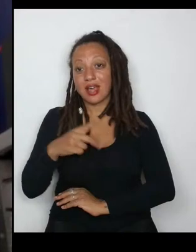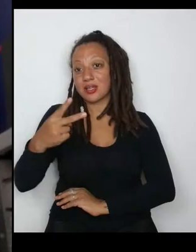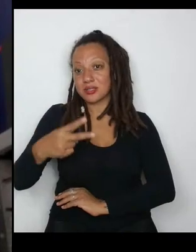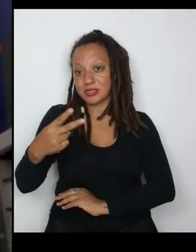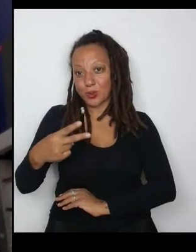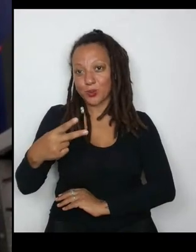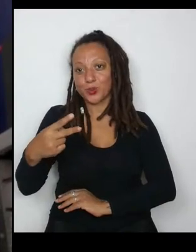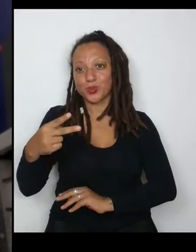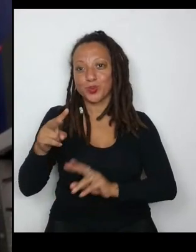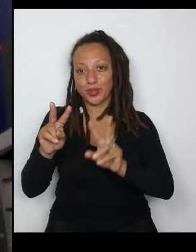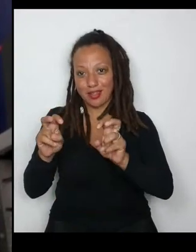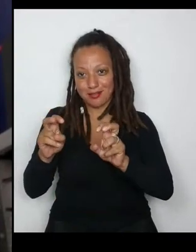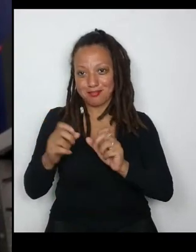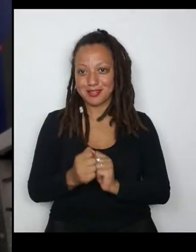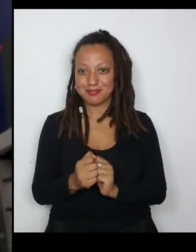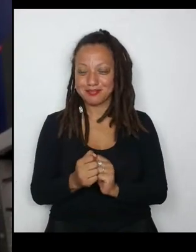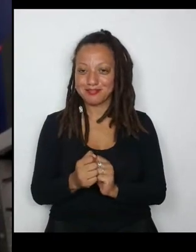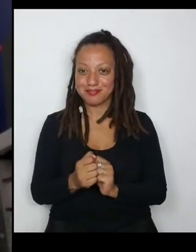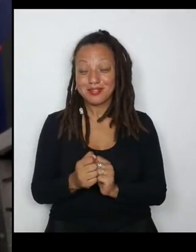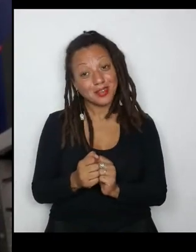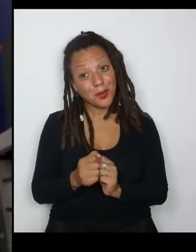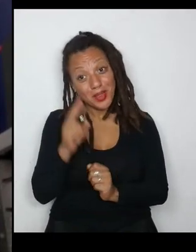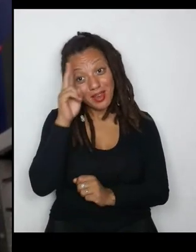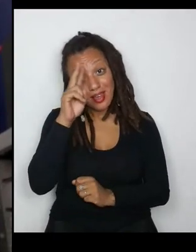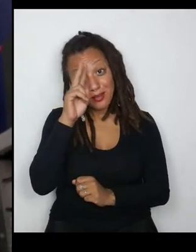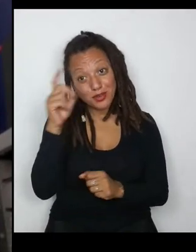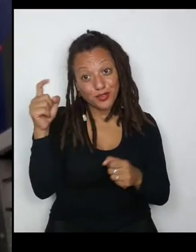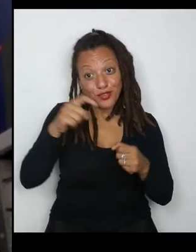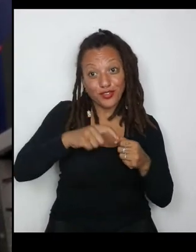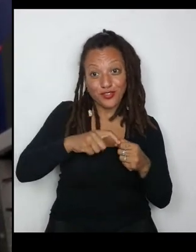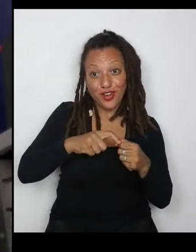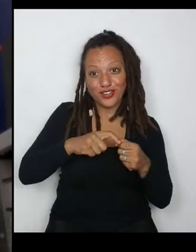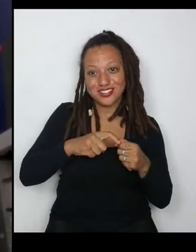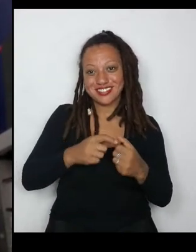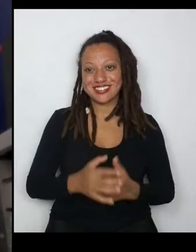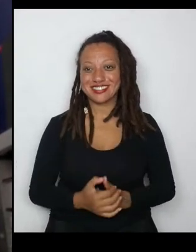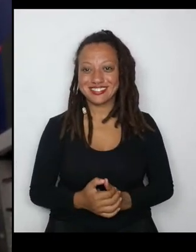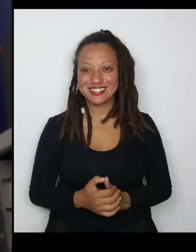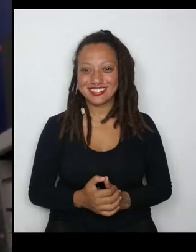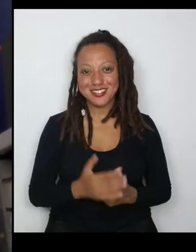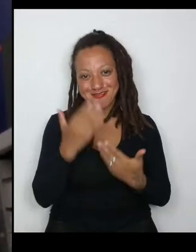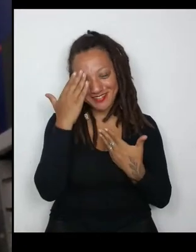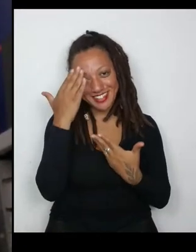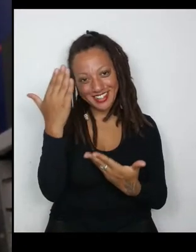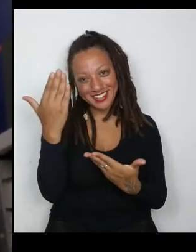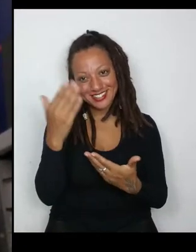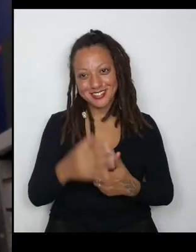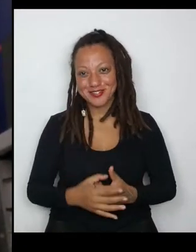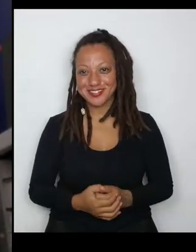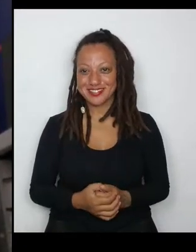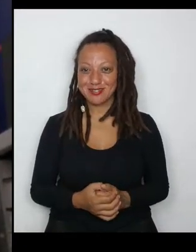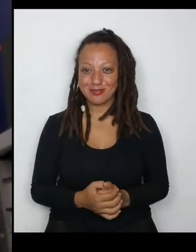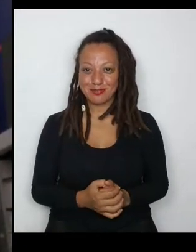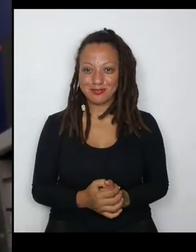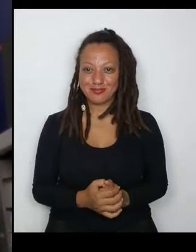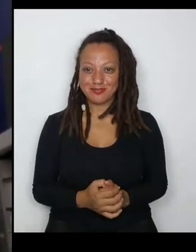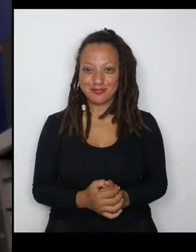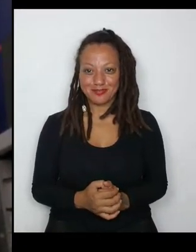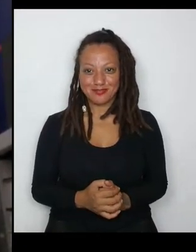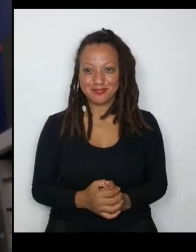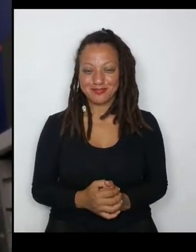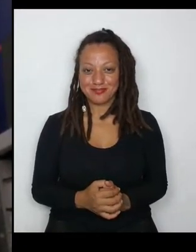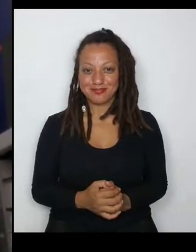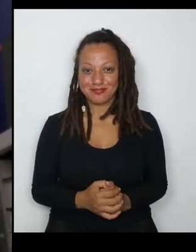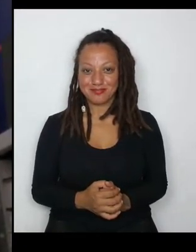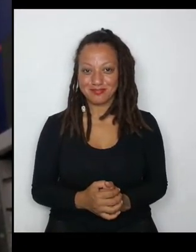pm so that's just a reminder for you to come back to our sessions thank you very much once again